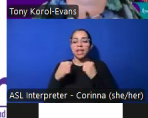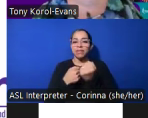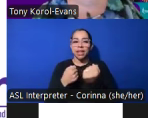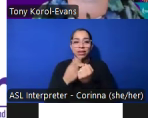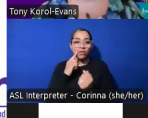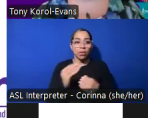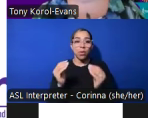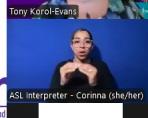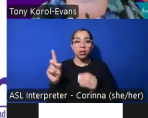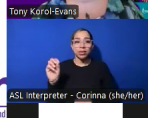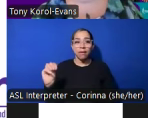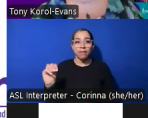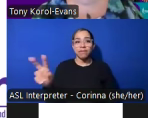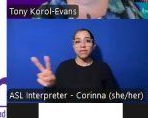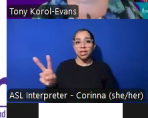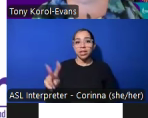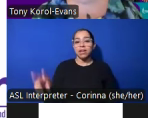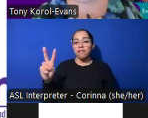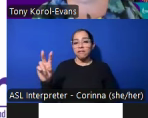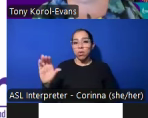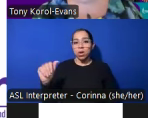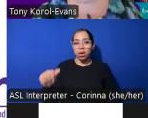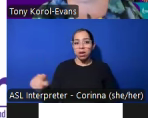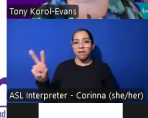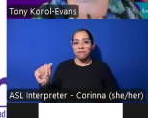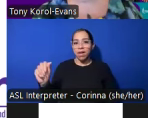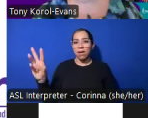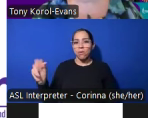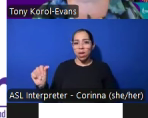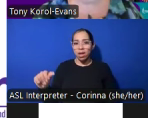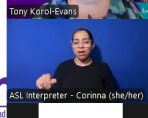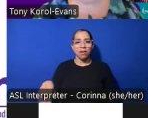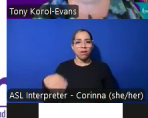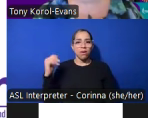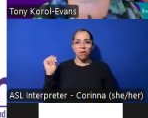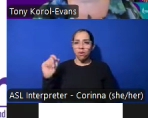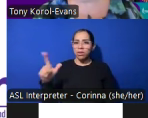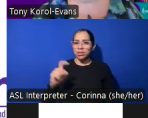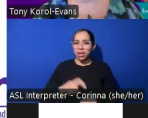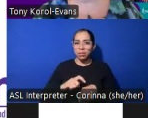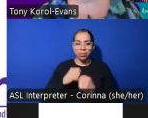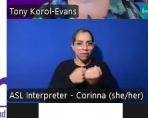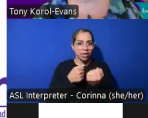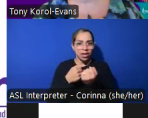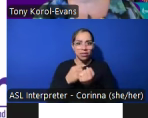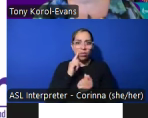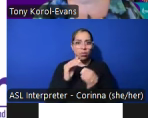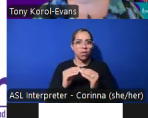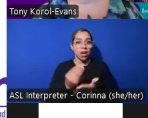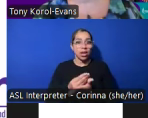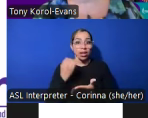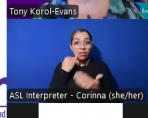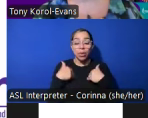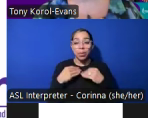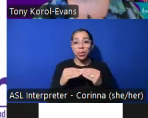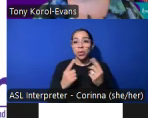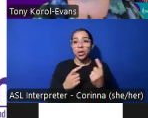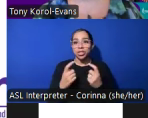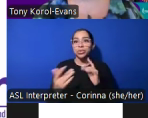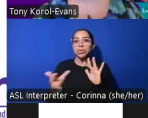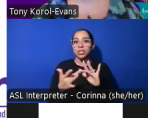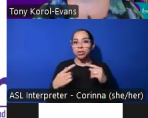for VAWA, all the time. And if you have any questions about that, you can always feel free to reach out to me. And